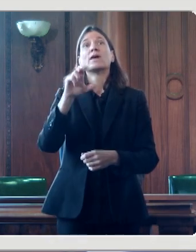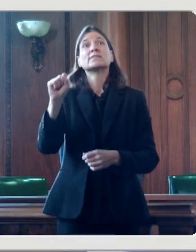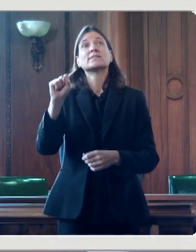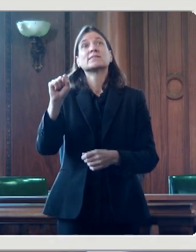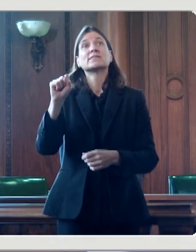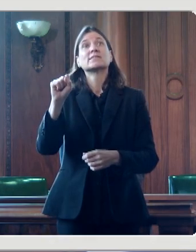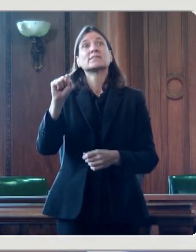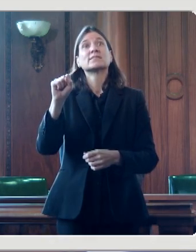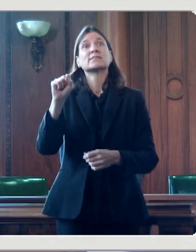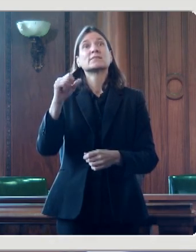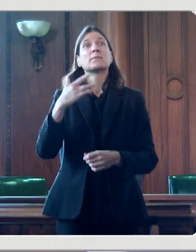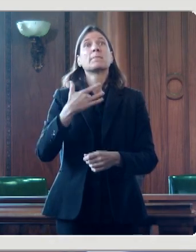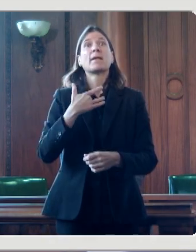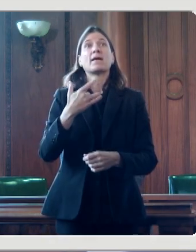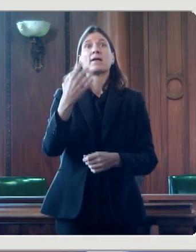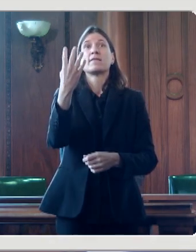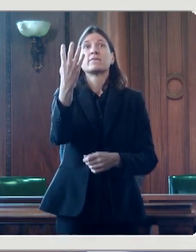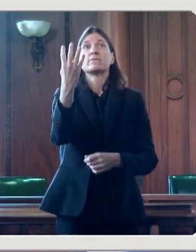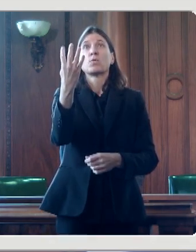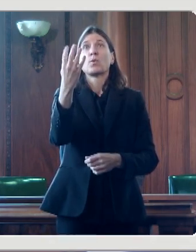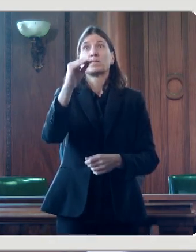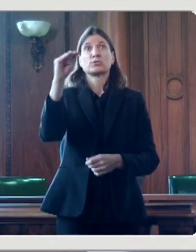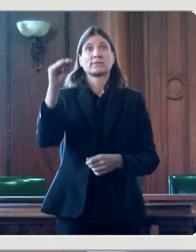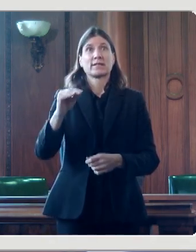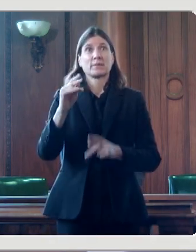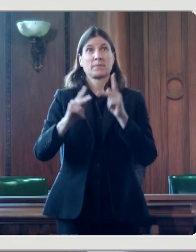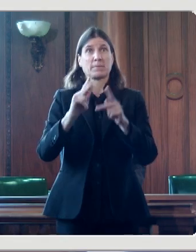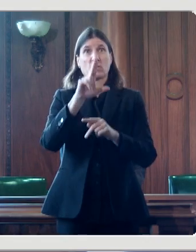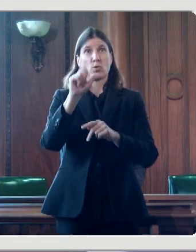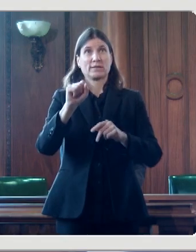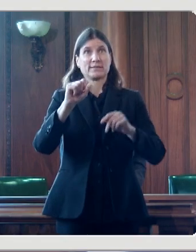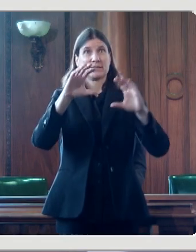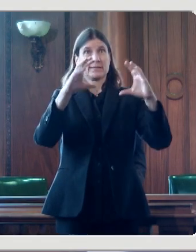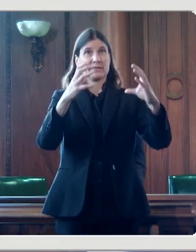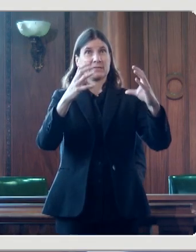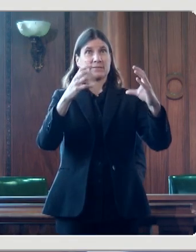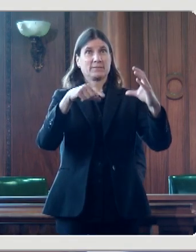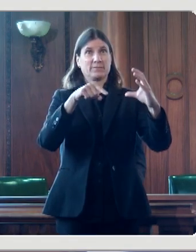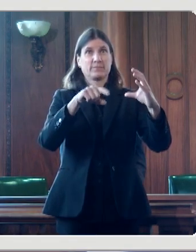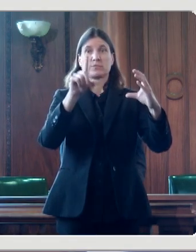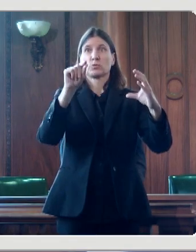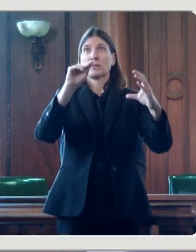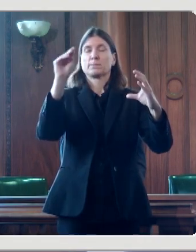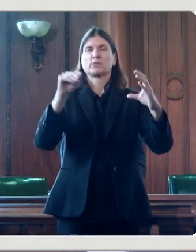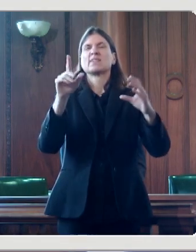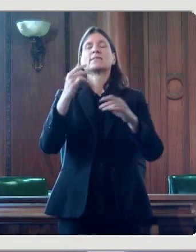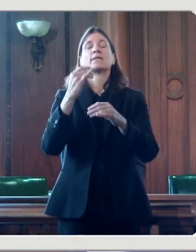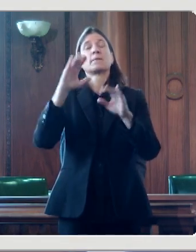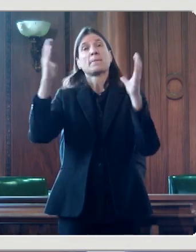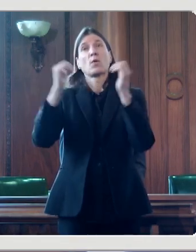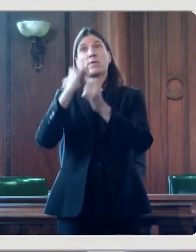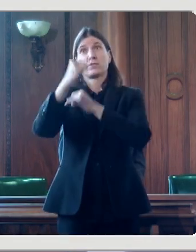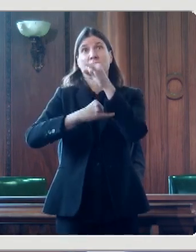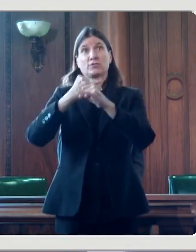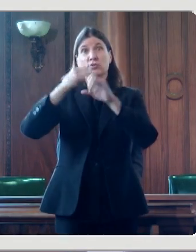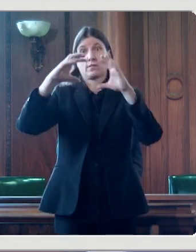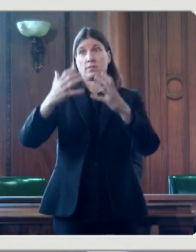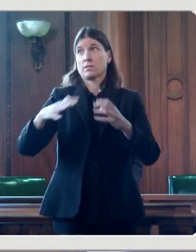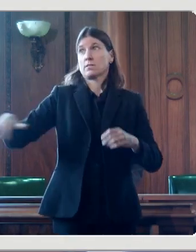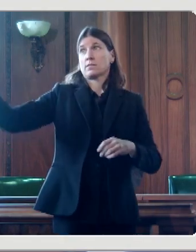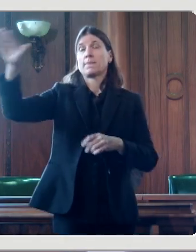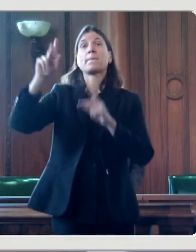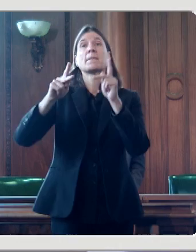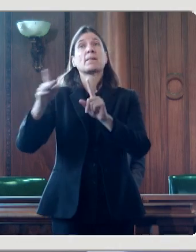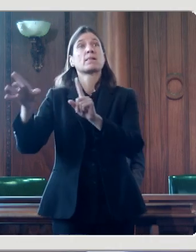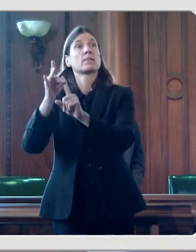the world's population. 10 million more confirmed infections than the country that's reporting the second most, with